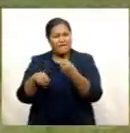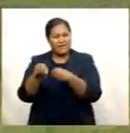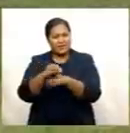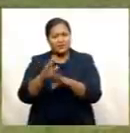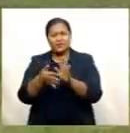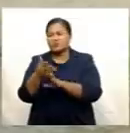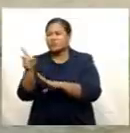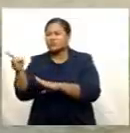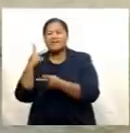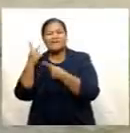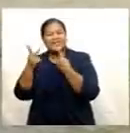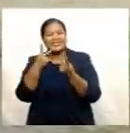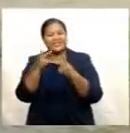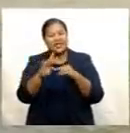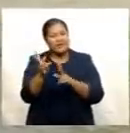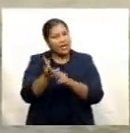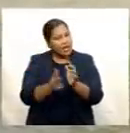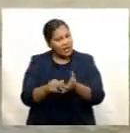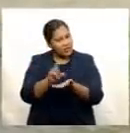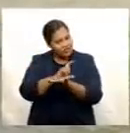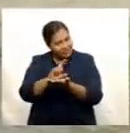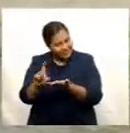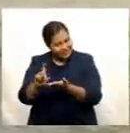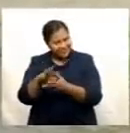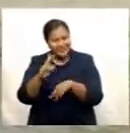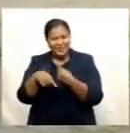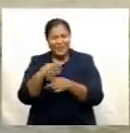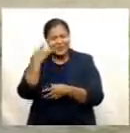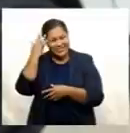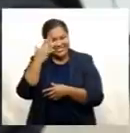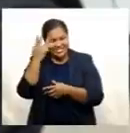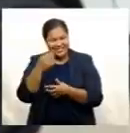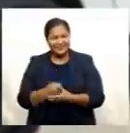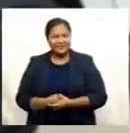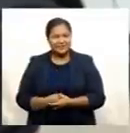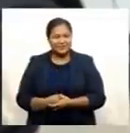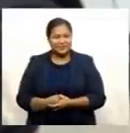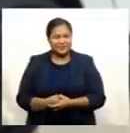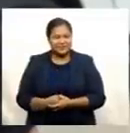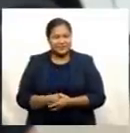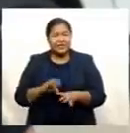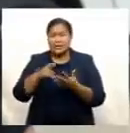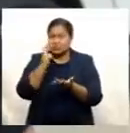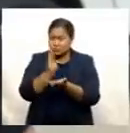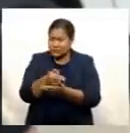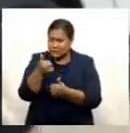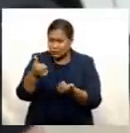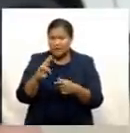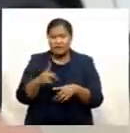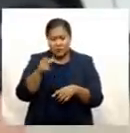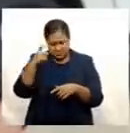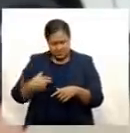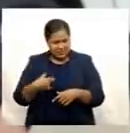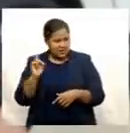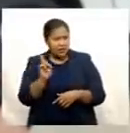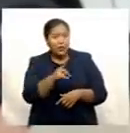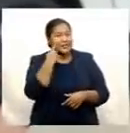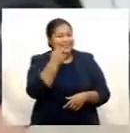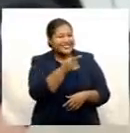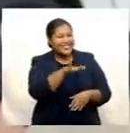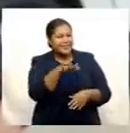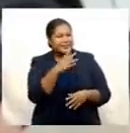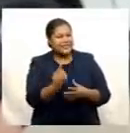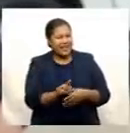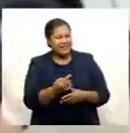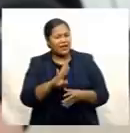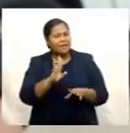to villages, clarifying their concerns. And then it was really good for the guys to come and personally see themselves exactly what the setup is